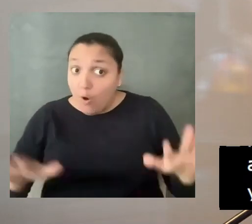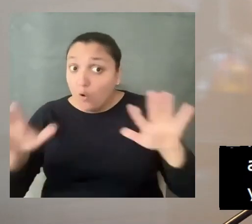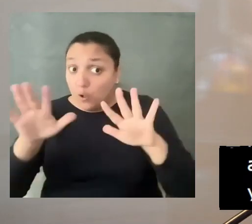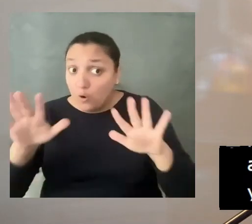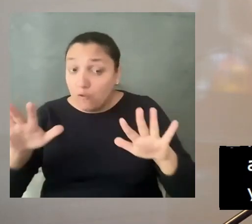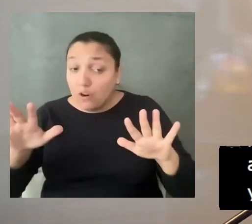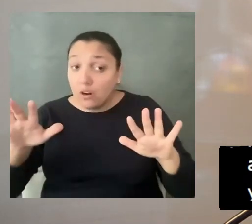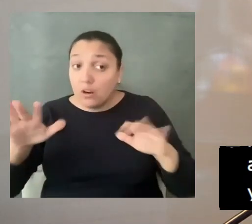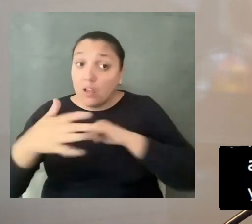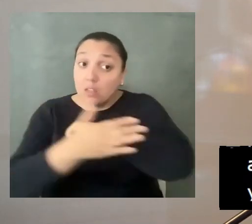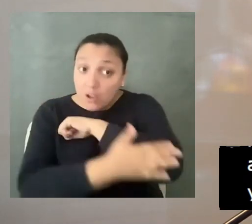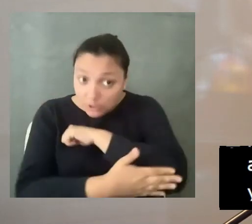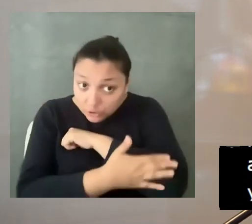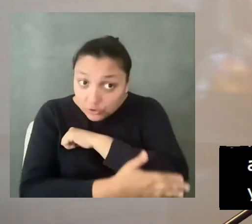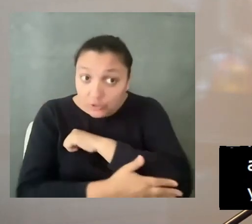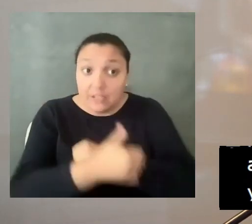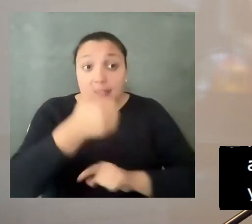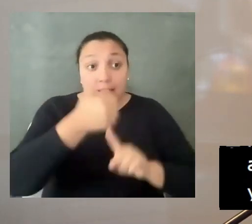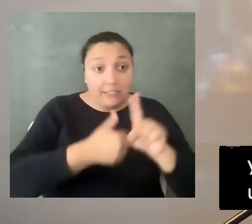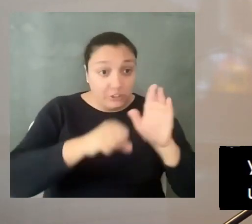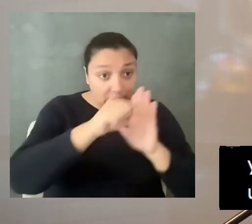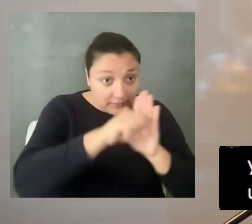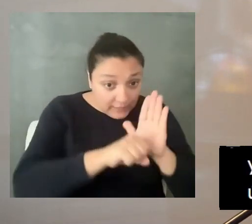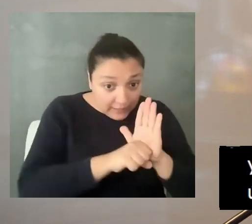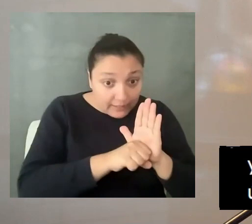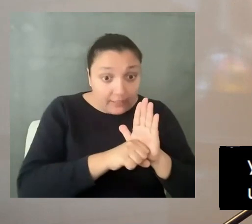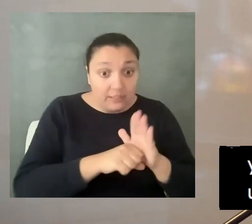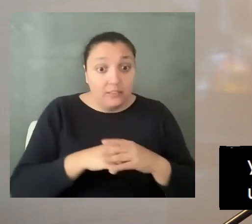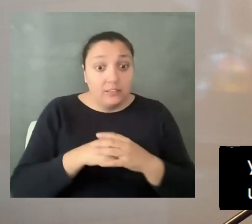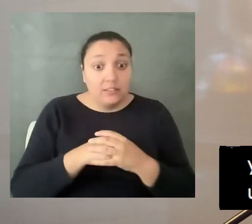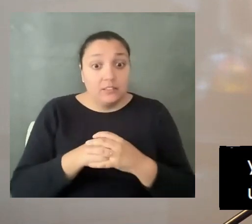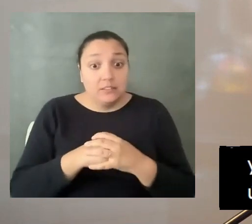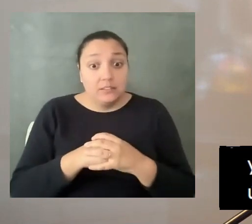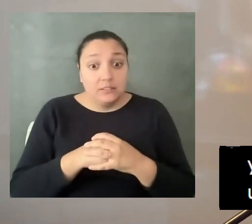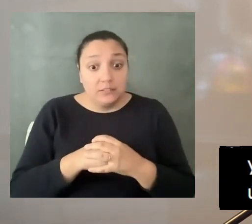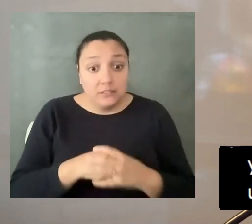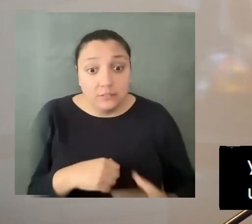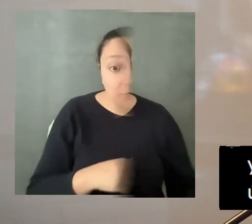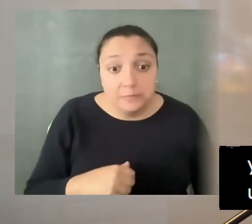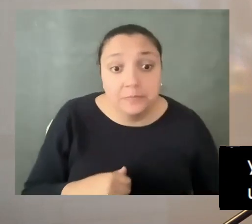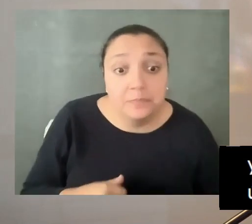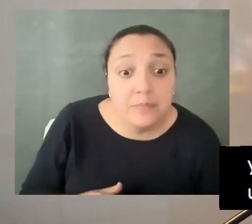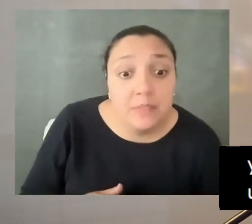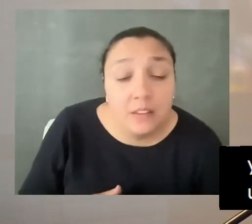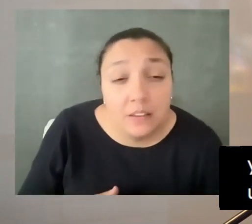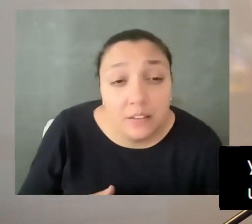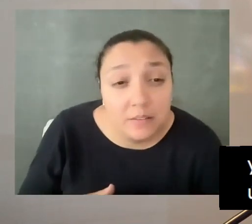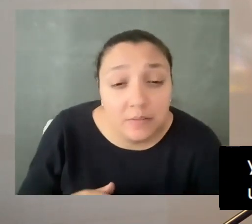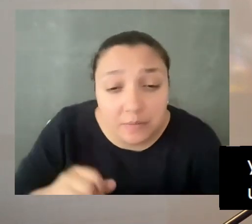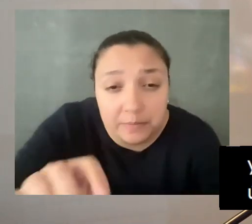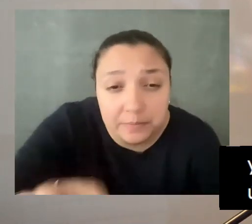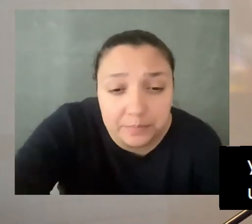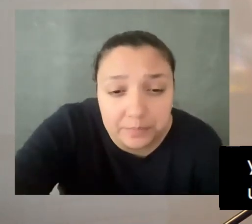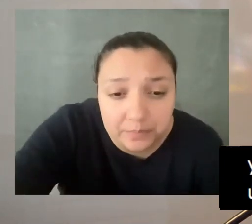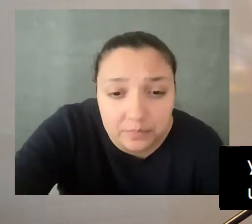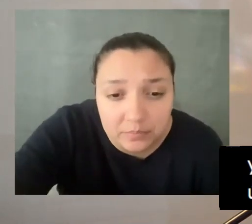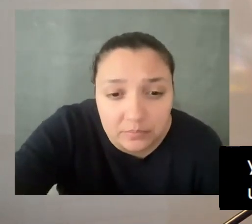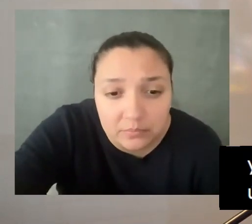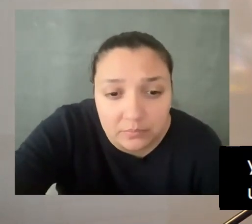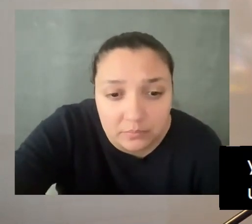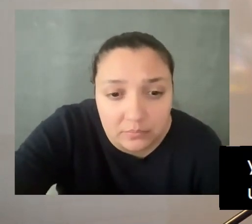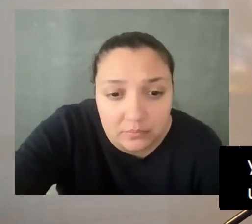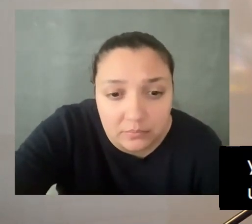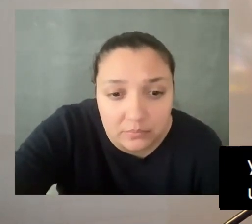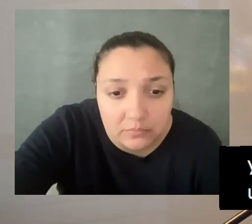territory. To shape the future of the internet as we plan to invest over $1 billion of state and federal money in New